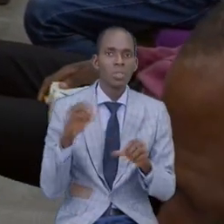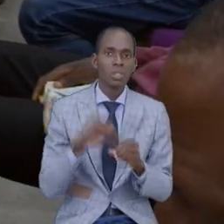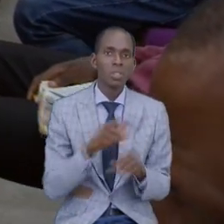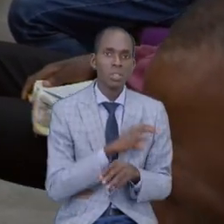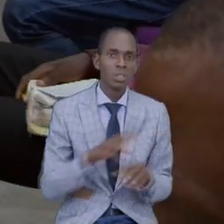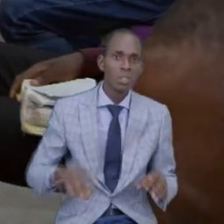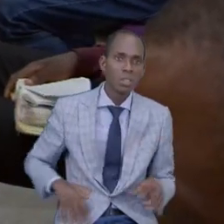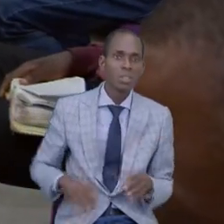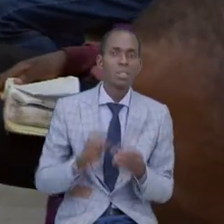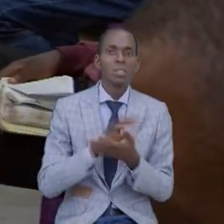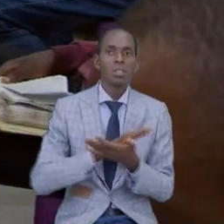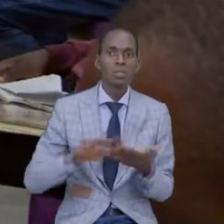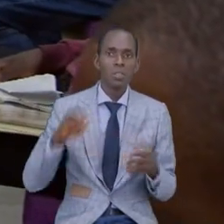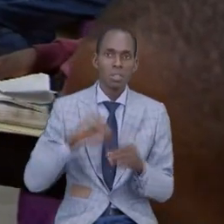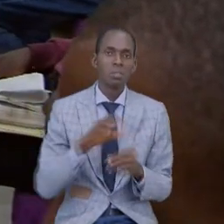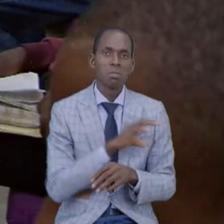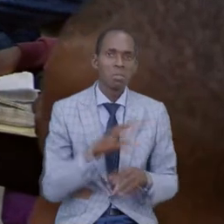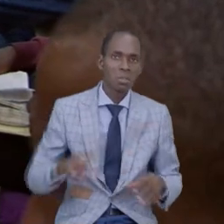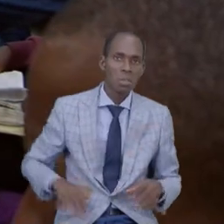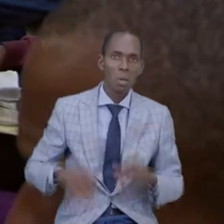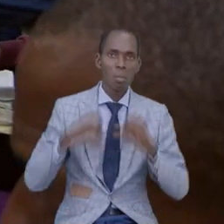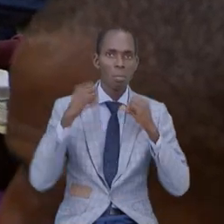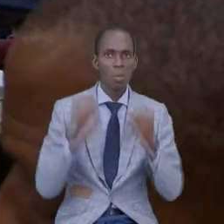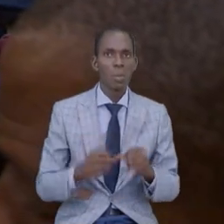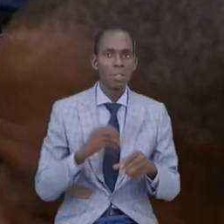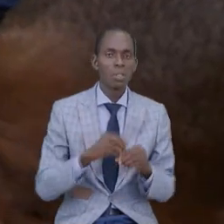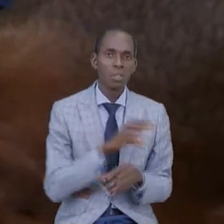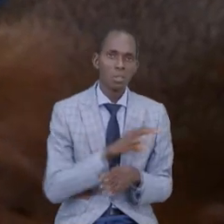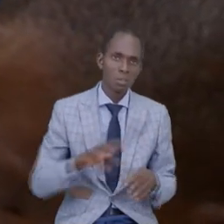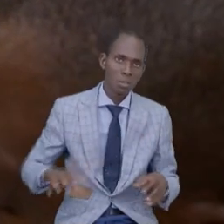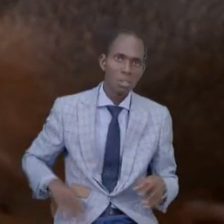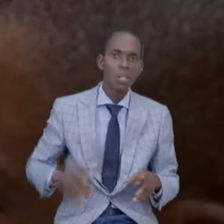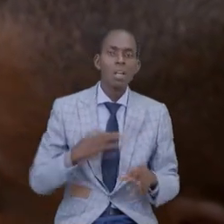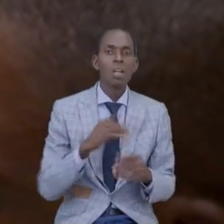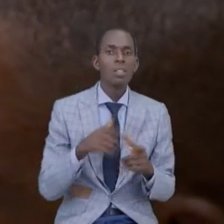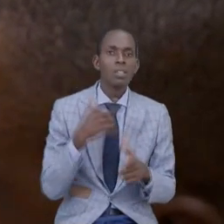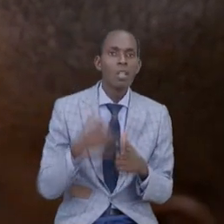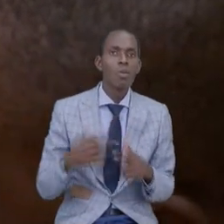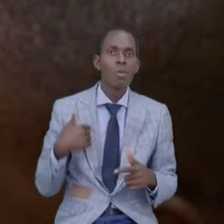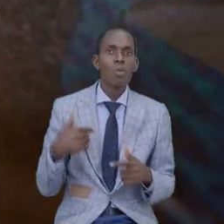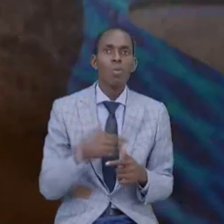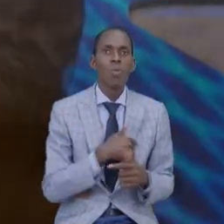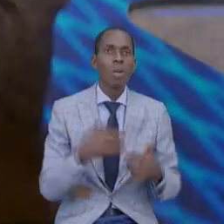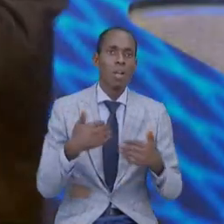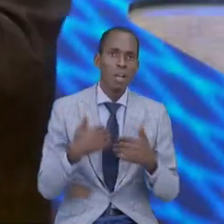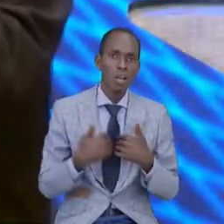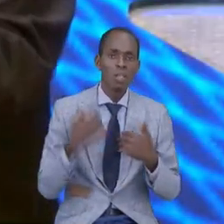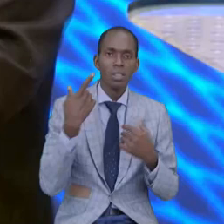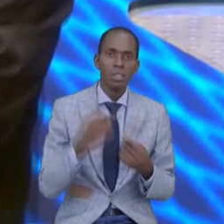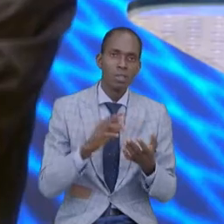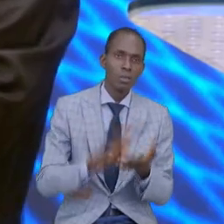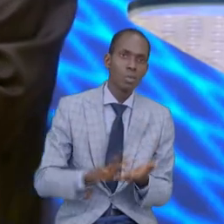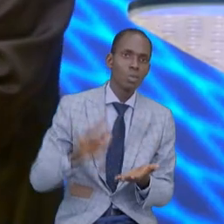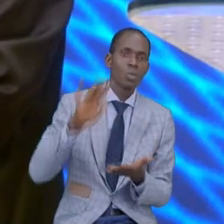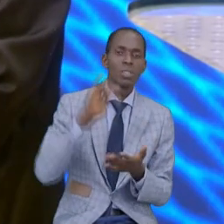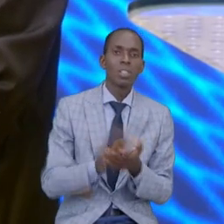Christ, sanctification in Christ, power in Christ, and then we have the glory that